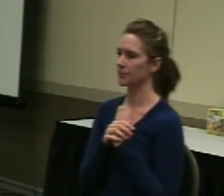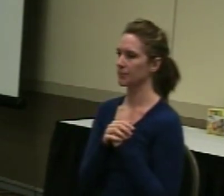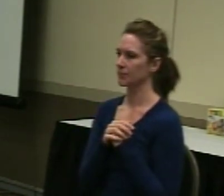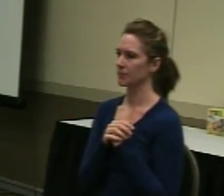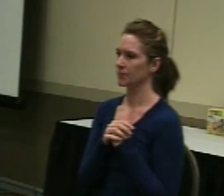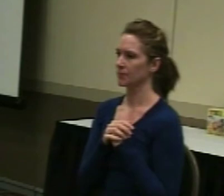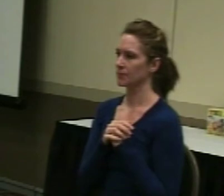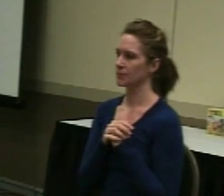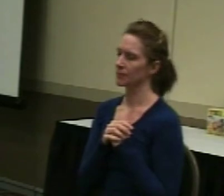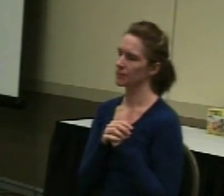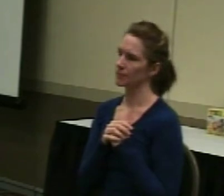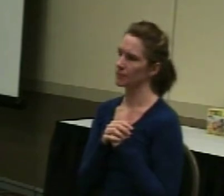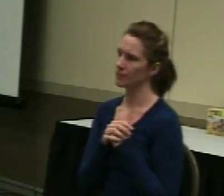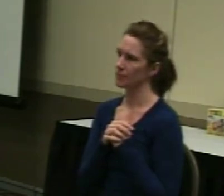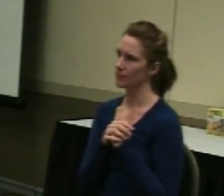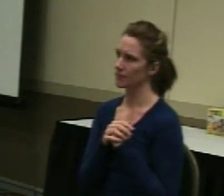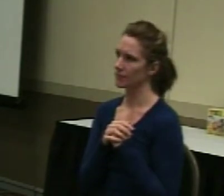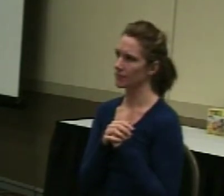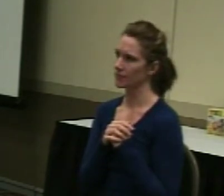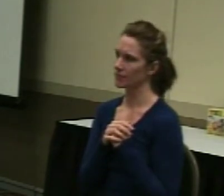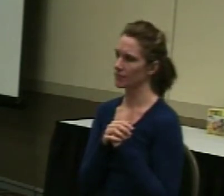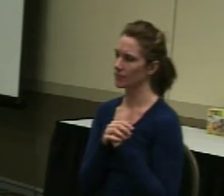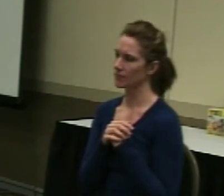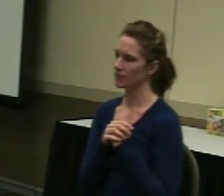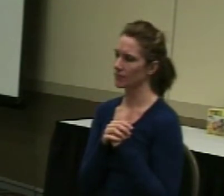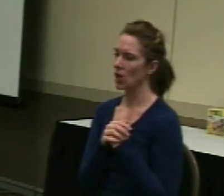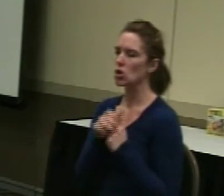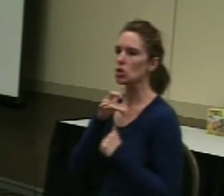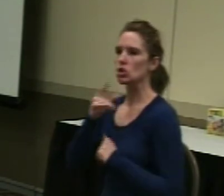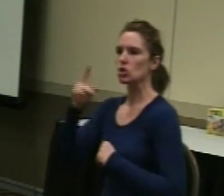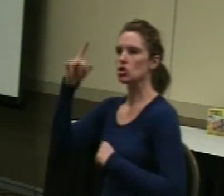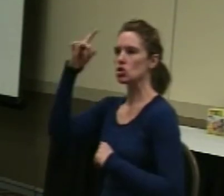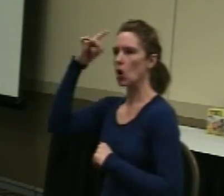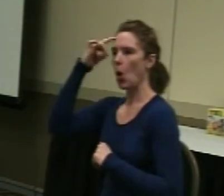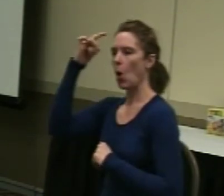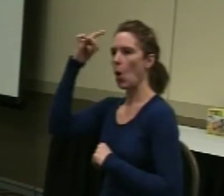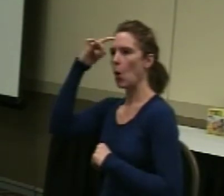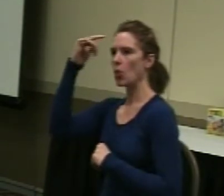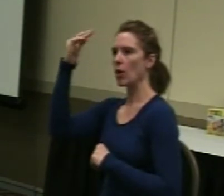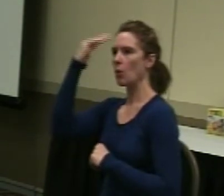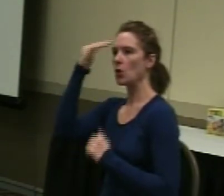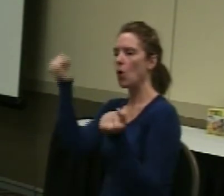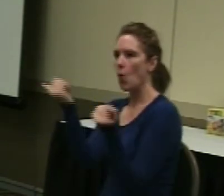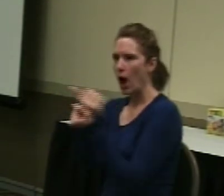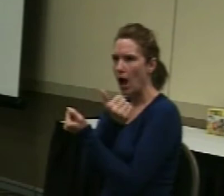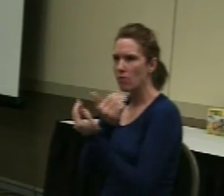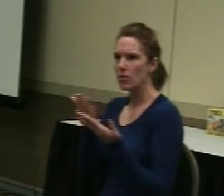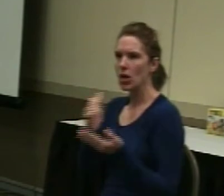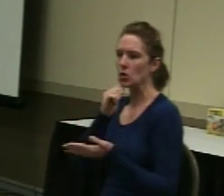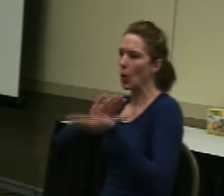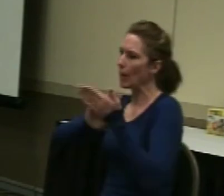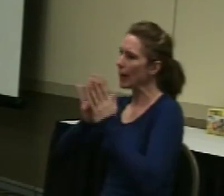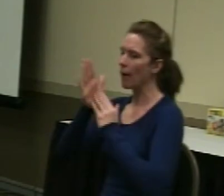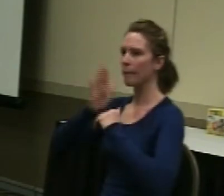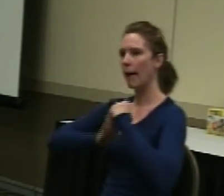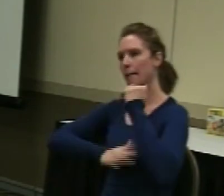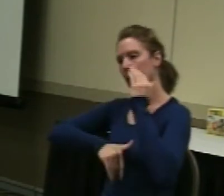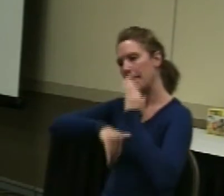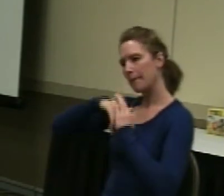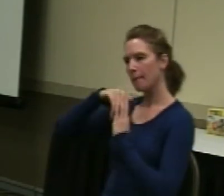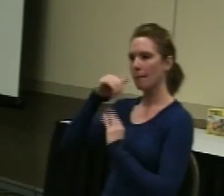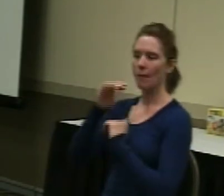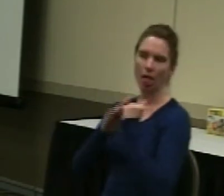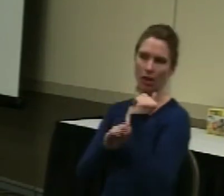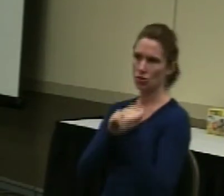not just think we have it down. We do not get comfortable. All right, so it's